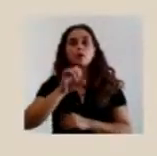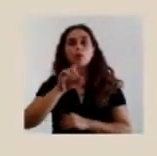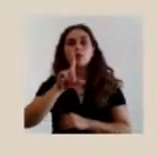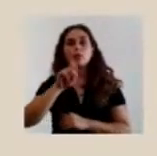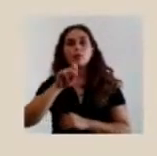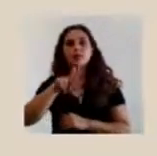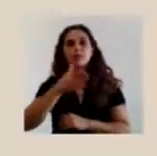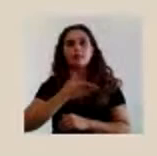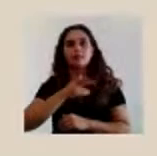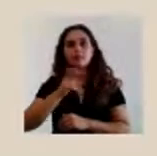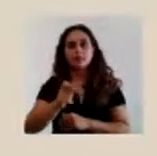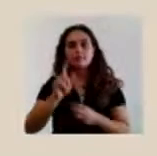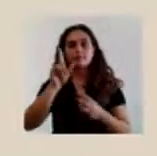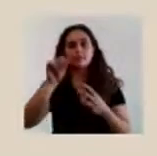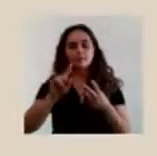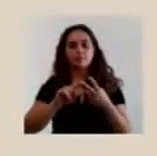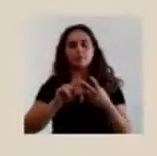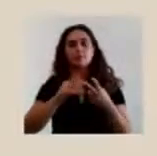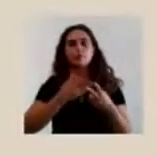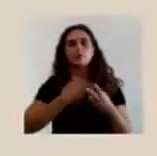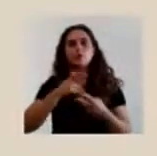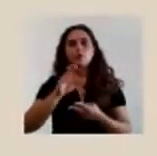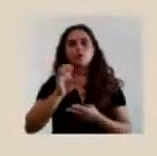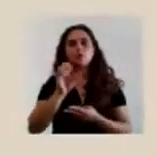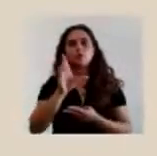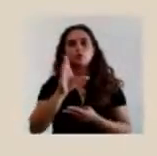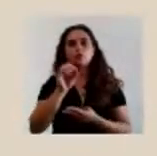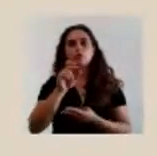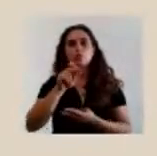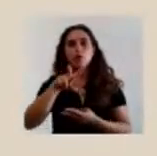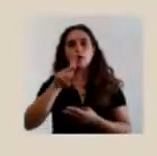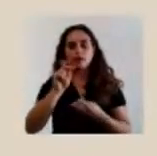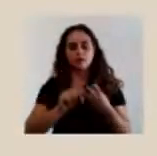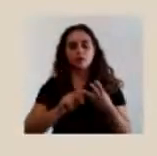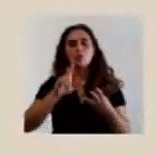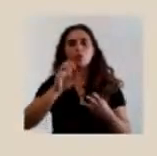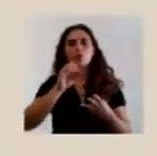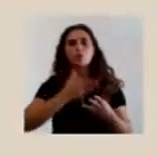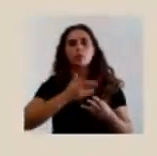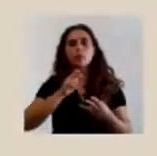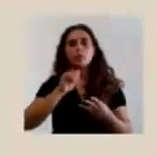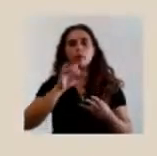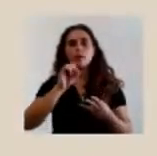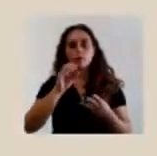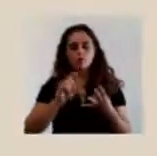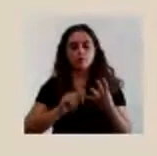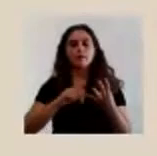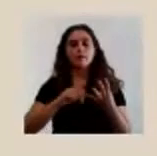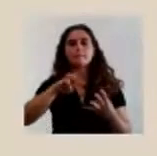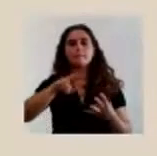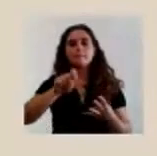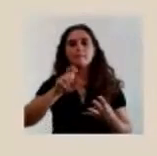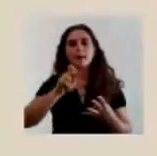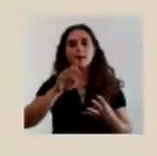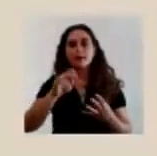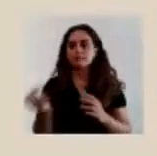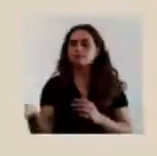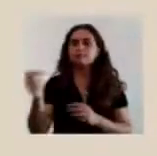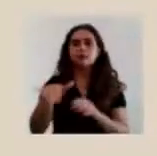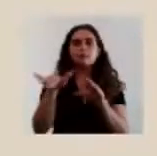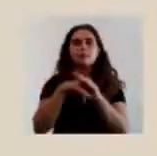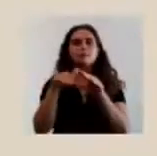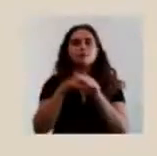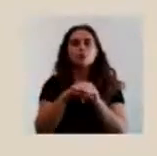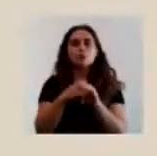Dr. Joana Gonçalves de Sá, Rodrigo, and Megan will combine forces to participate in what will be the most